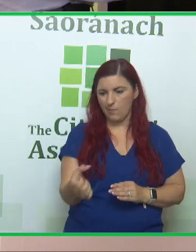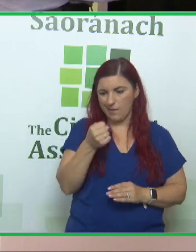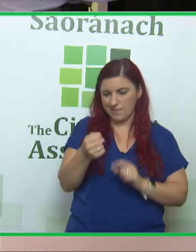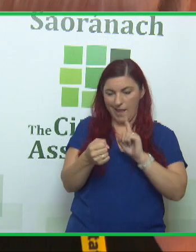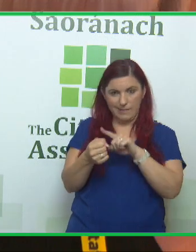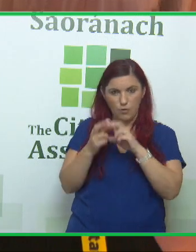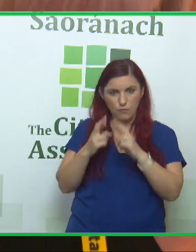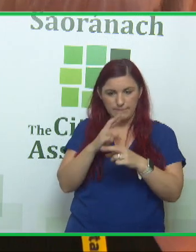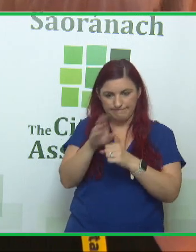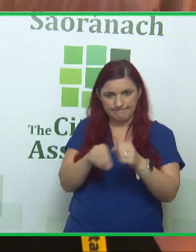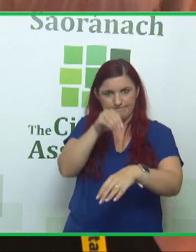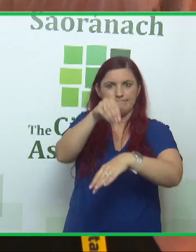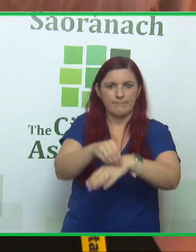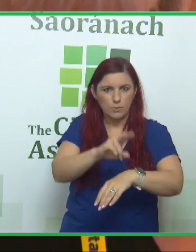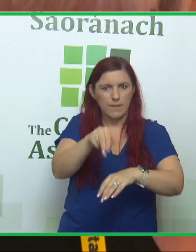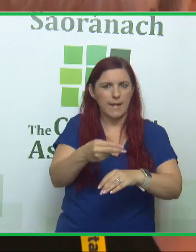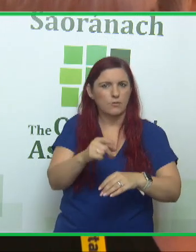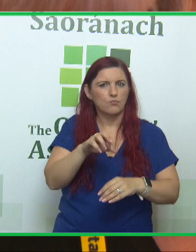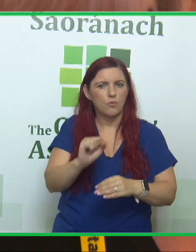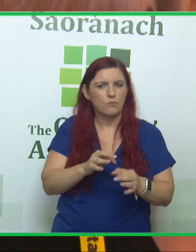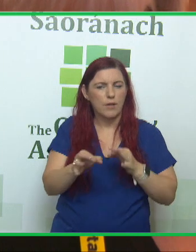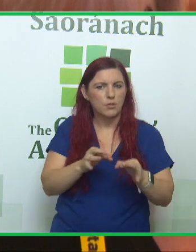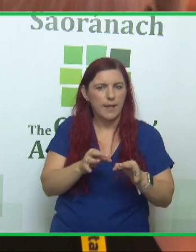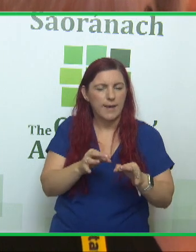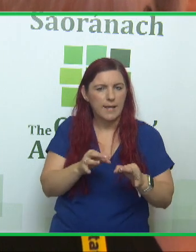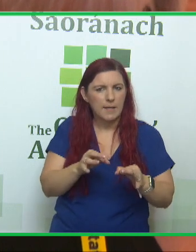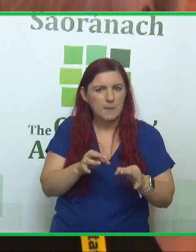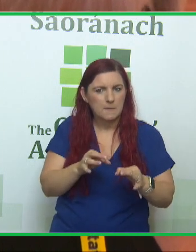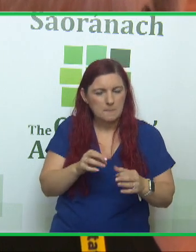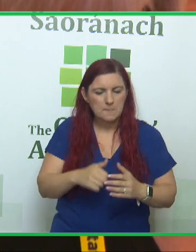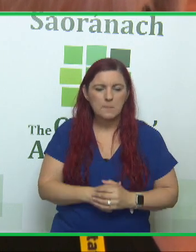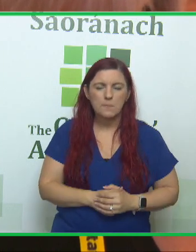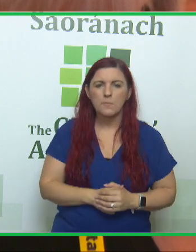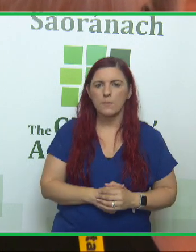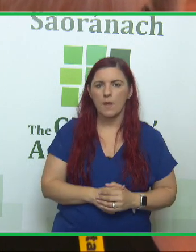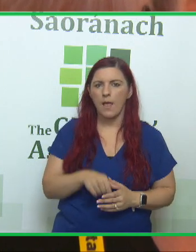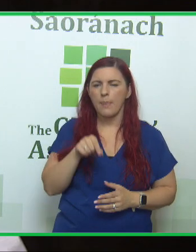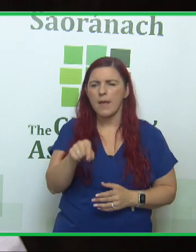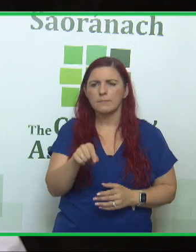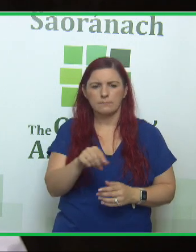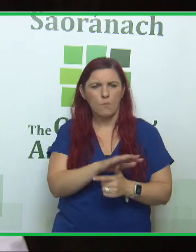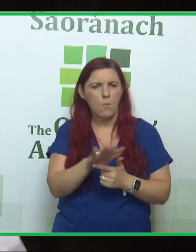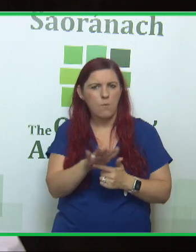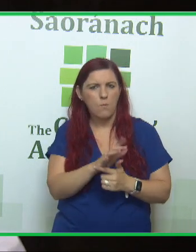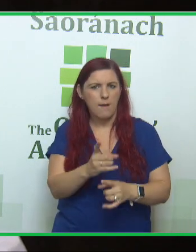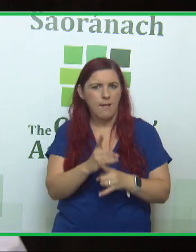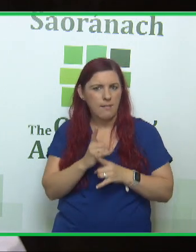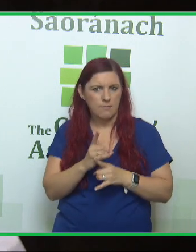centre stage in the next drug strategy. And I think this would help to